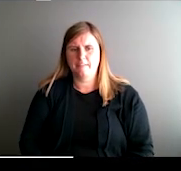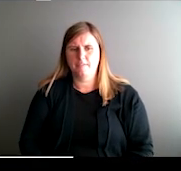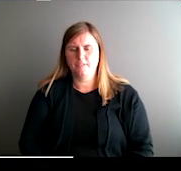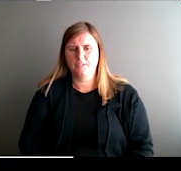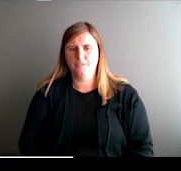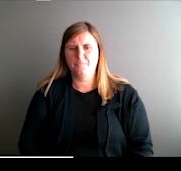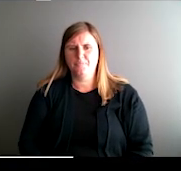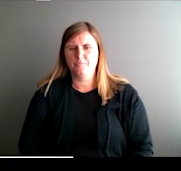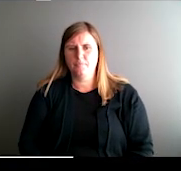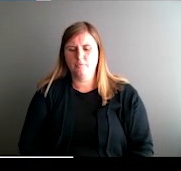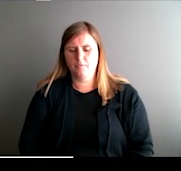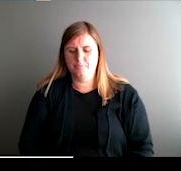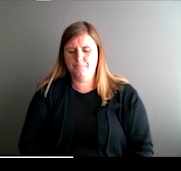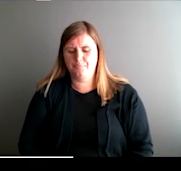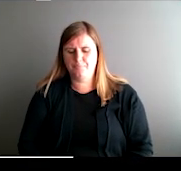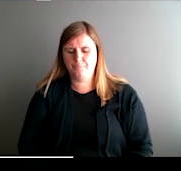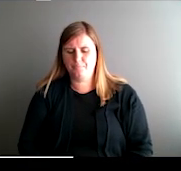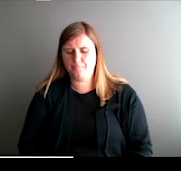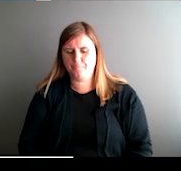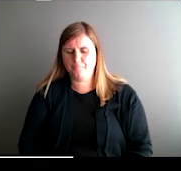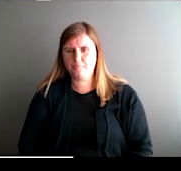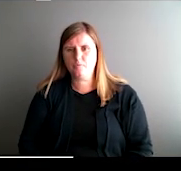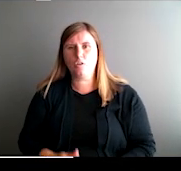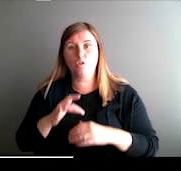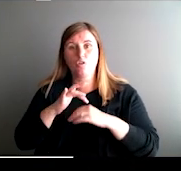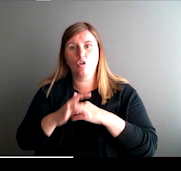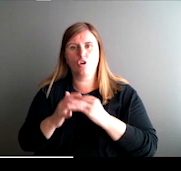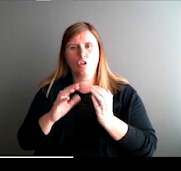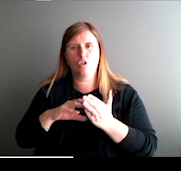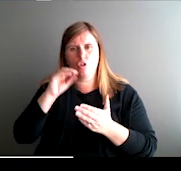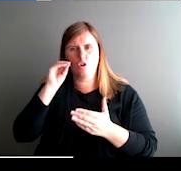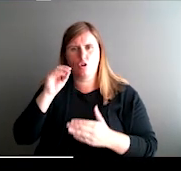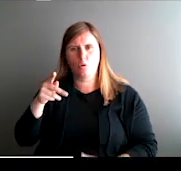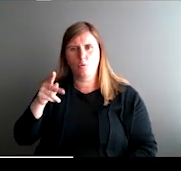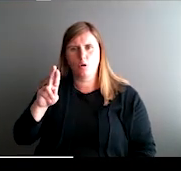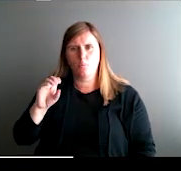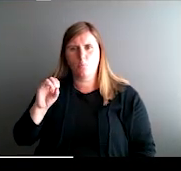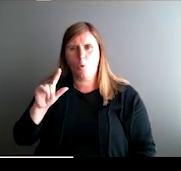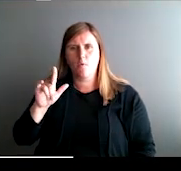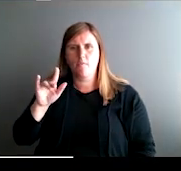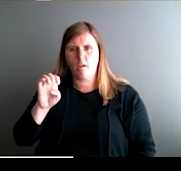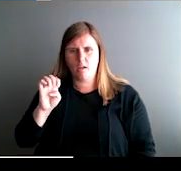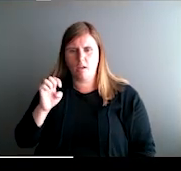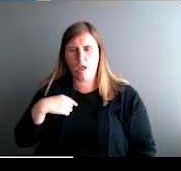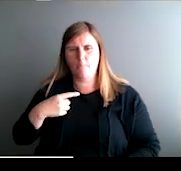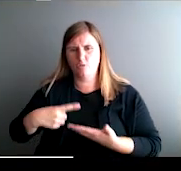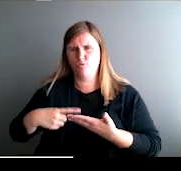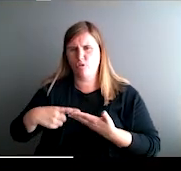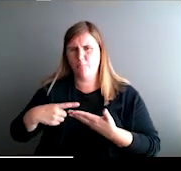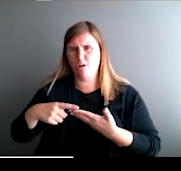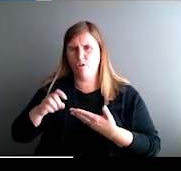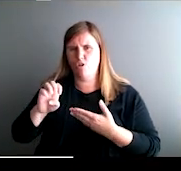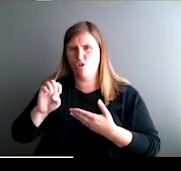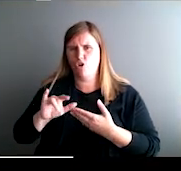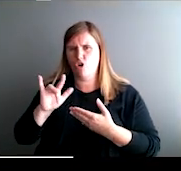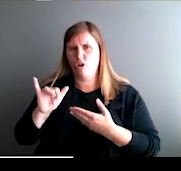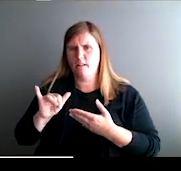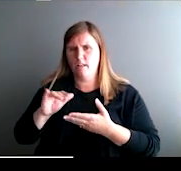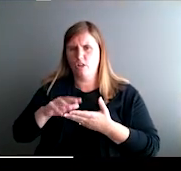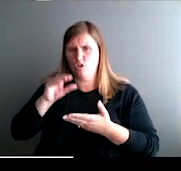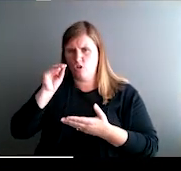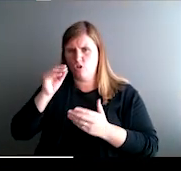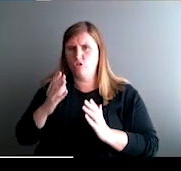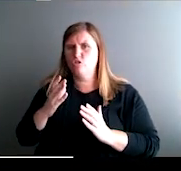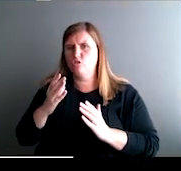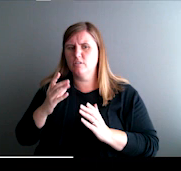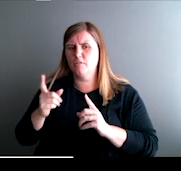So let's talk a little bit about the early learner profile. I'm going to be talking about early learners here, and the first sort of